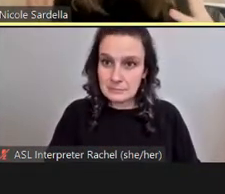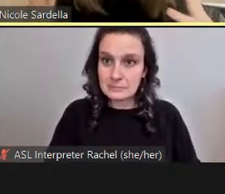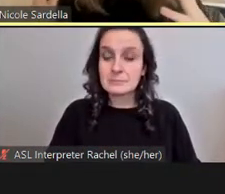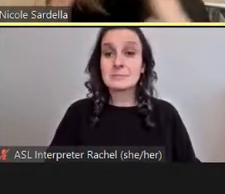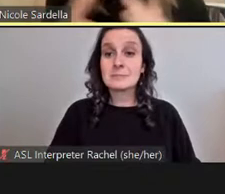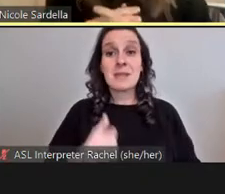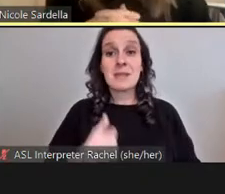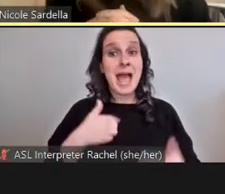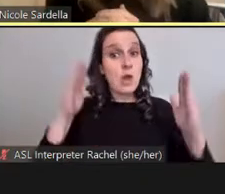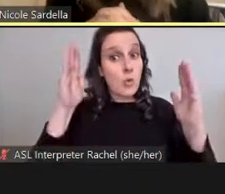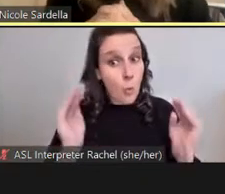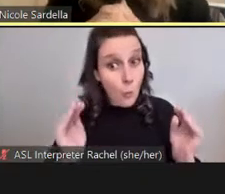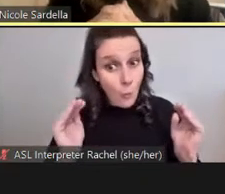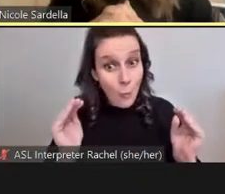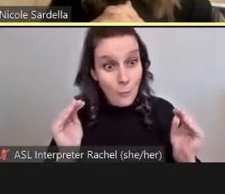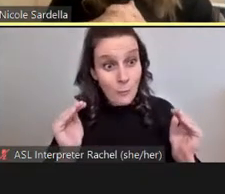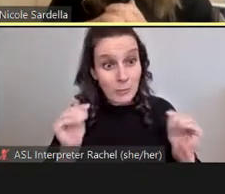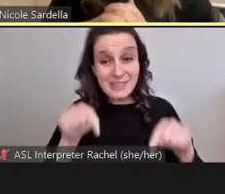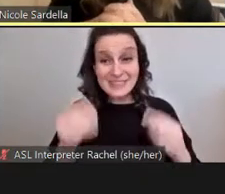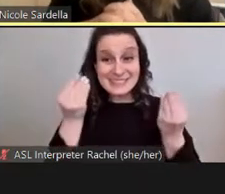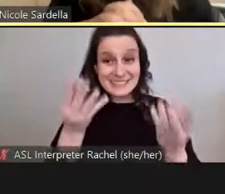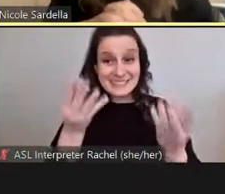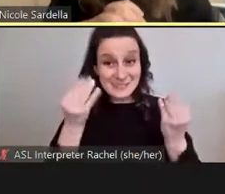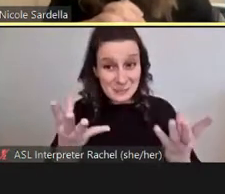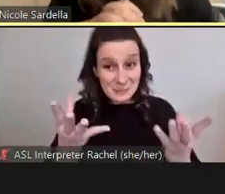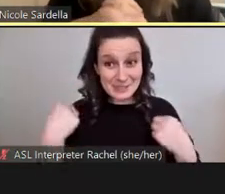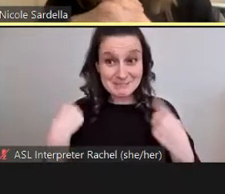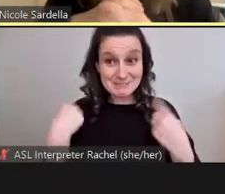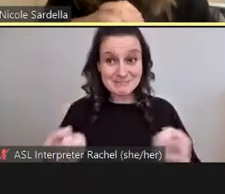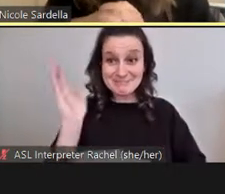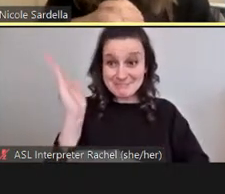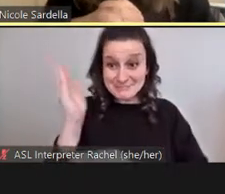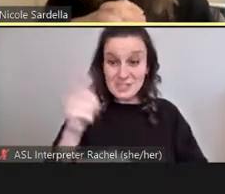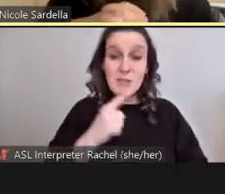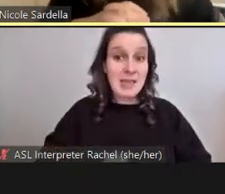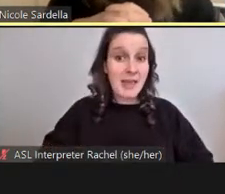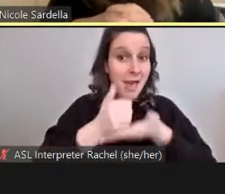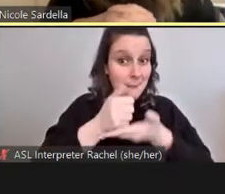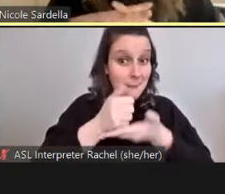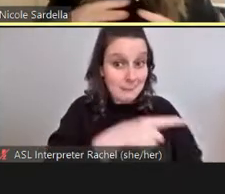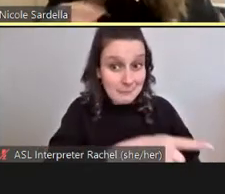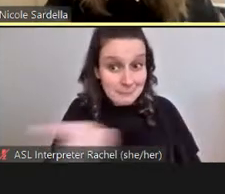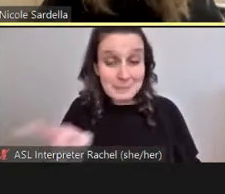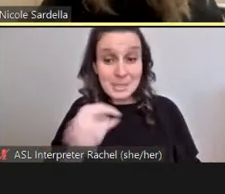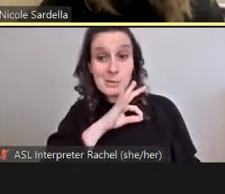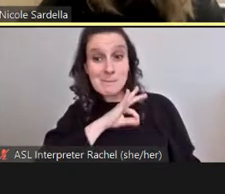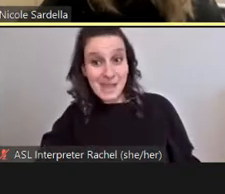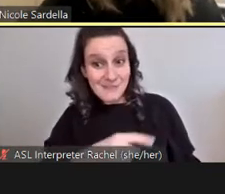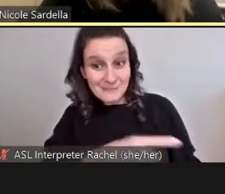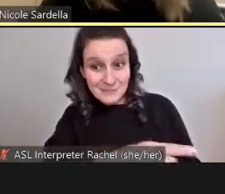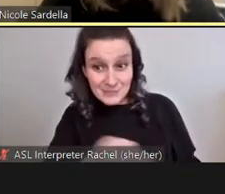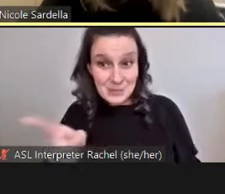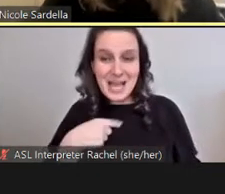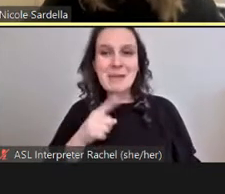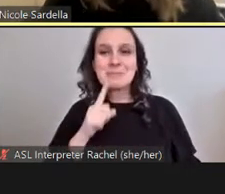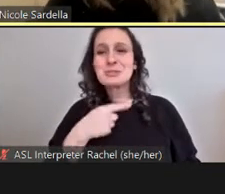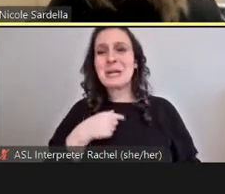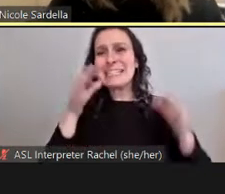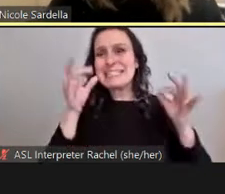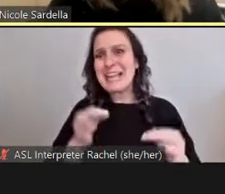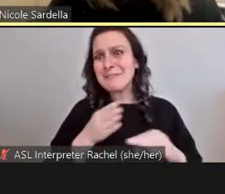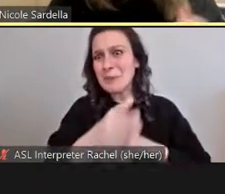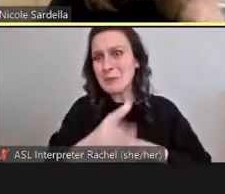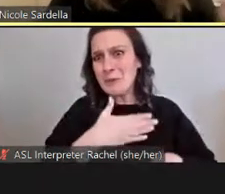I hope that this information has been helpful and useful, and I probably definitely went over my time,